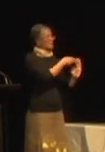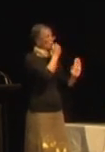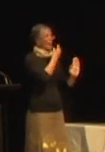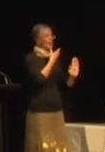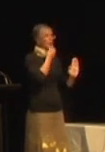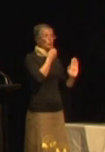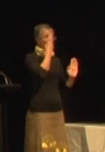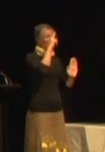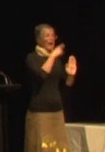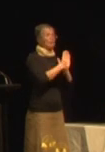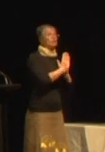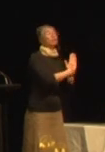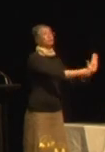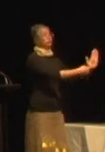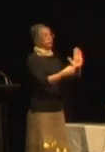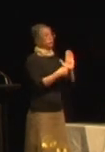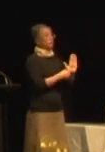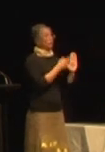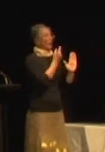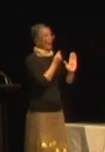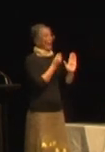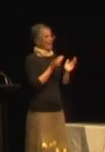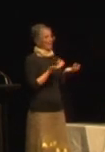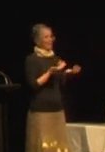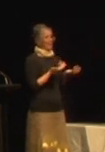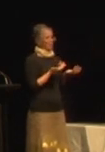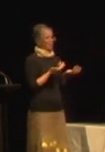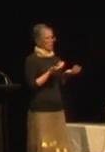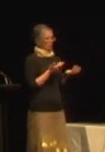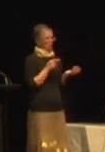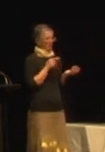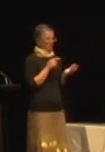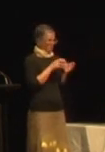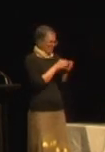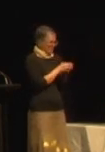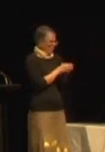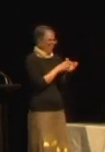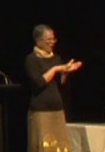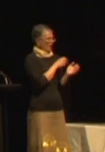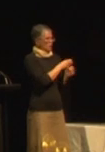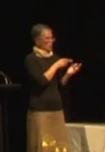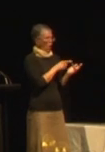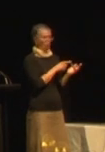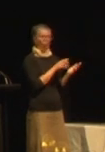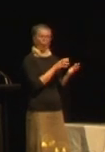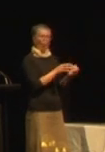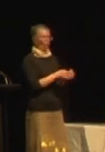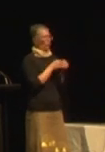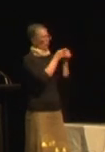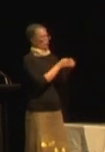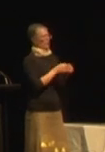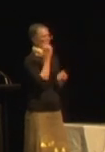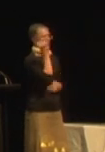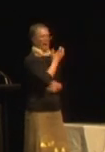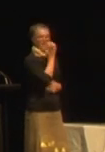that agreement, that arrangement for a small NGO is almost unique in the UN's history. So Big